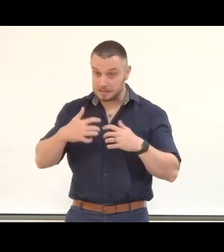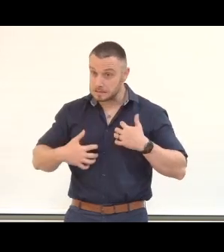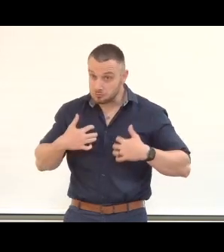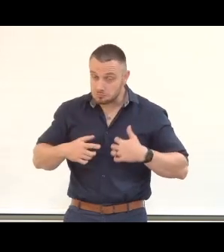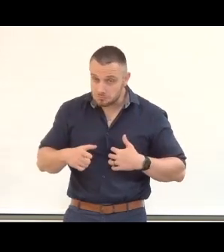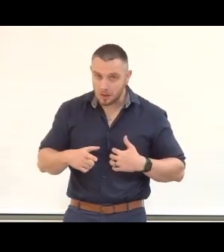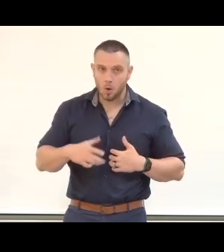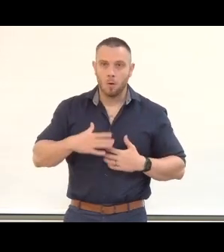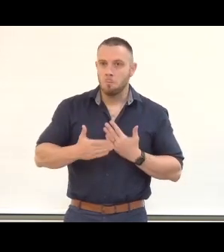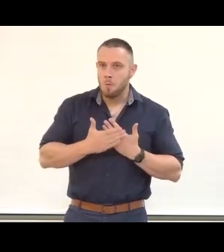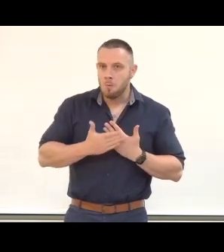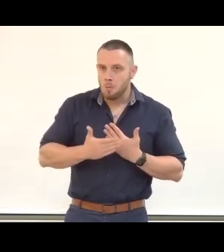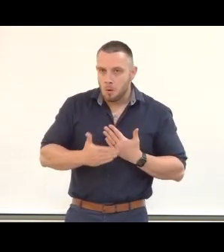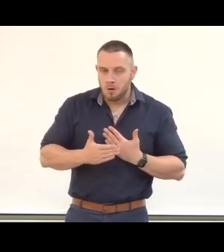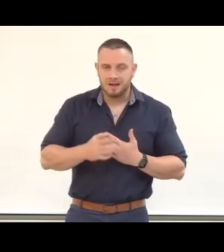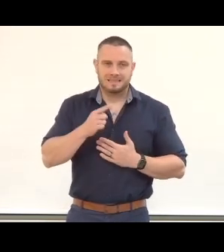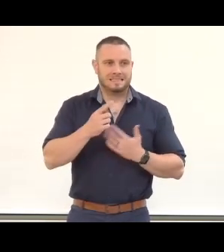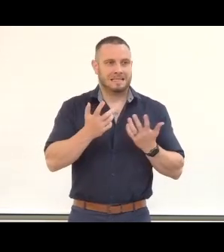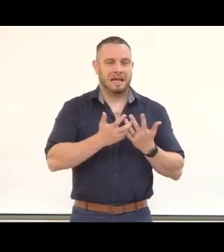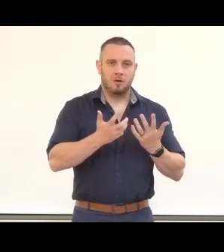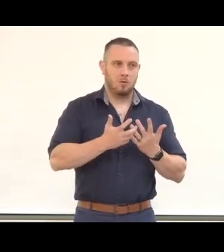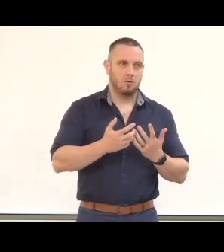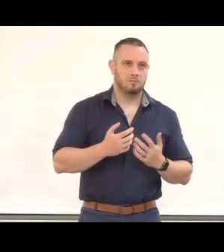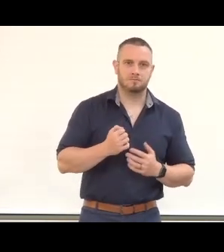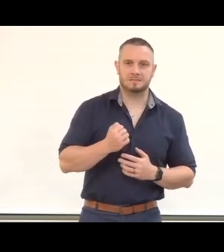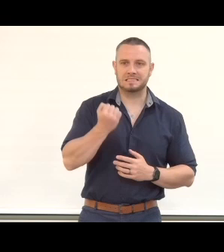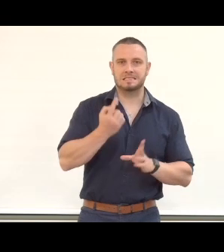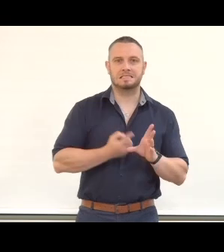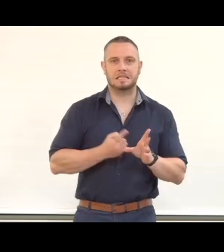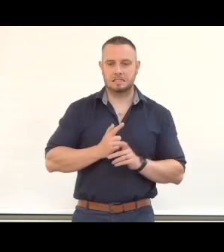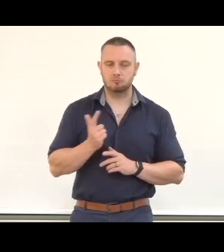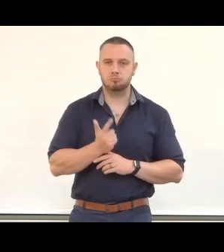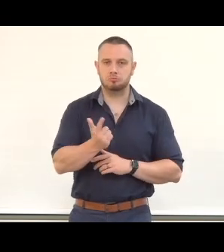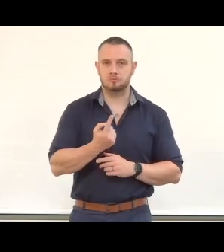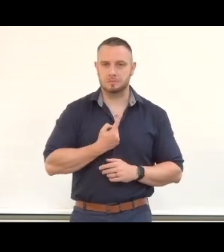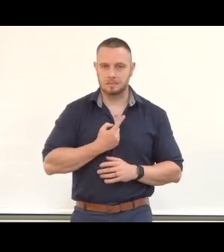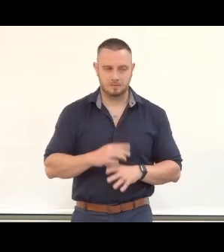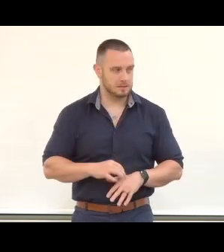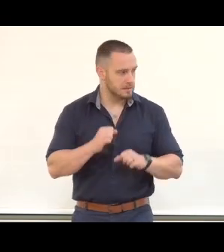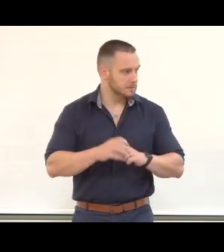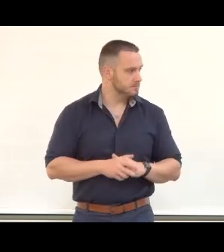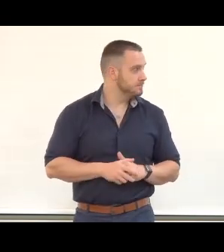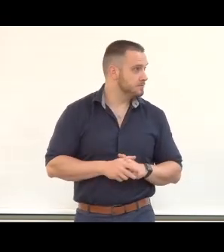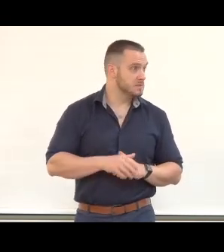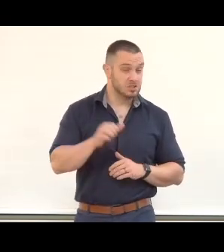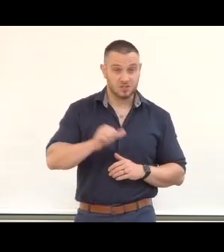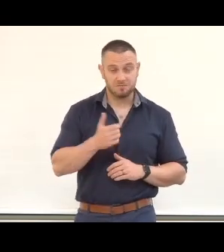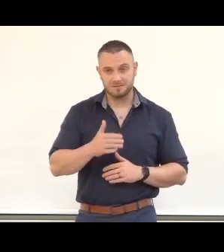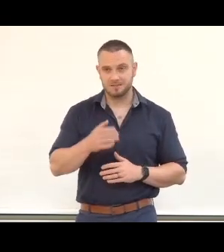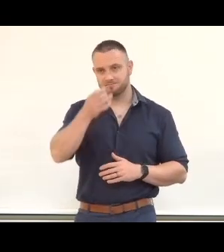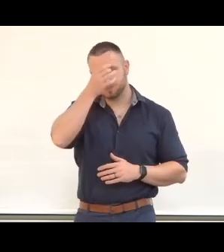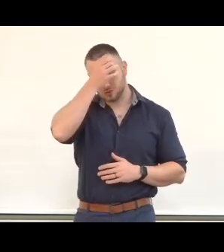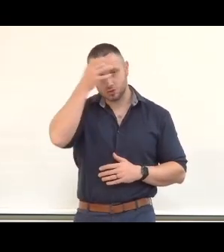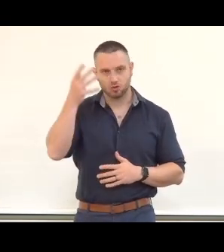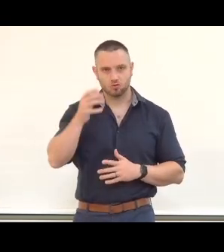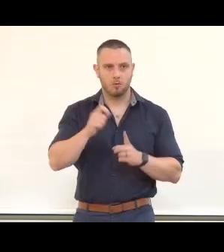interesting. I want to see more. And this is like how an almost 10-year journey for me started. So what was supposed to be like a summer project to